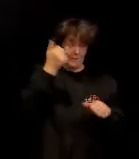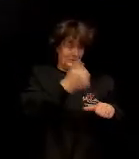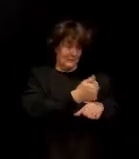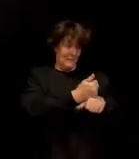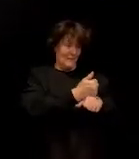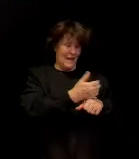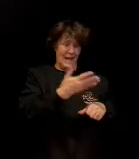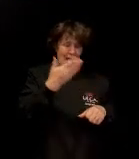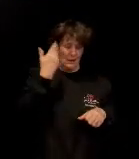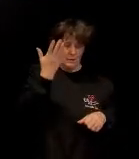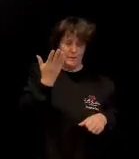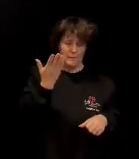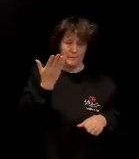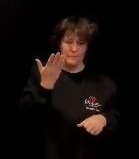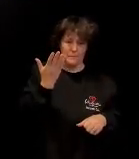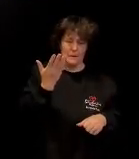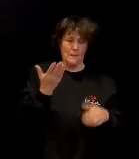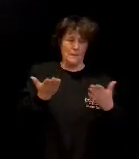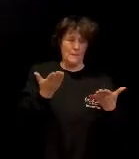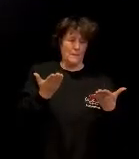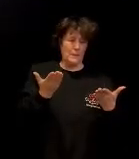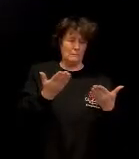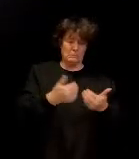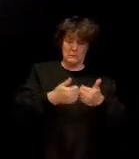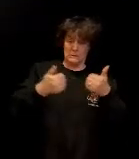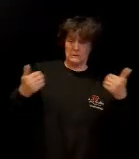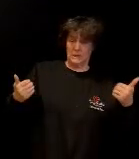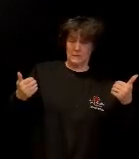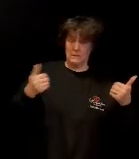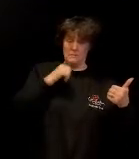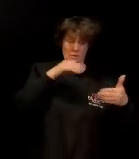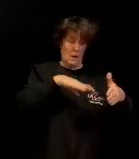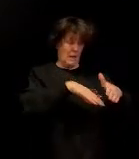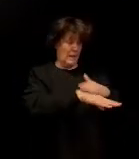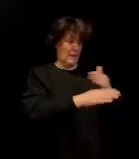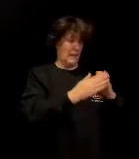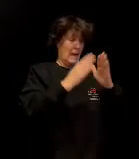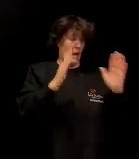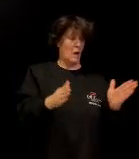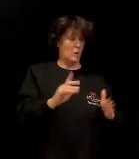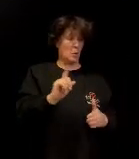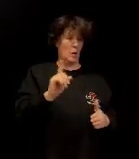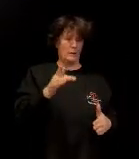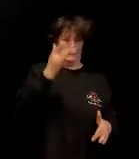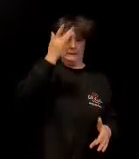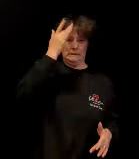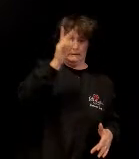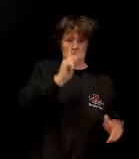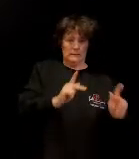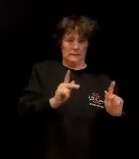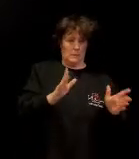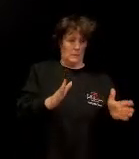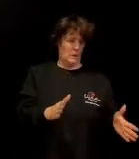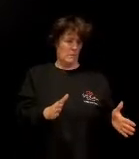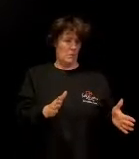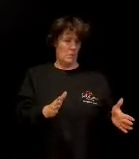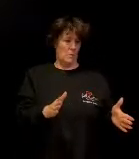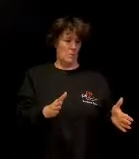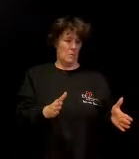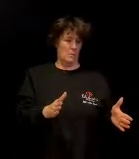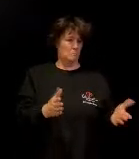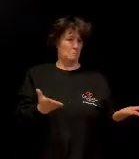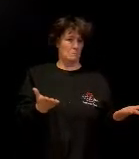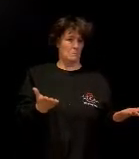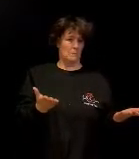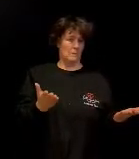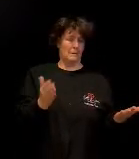went into the house where there was a sick person, that healing would not have happened. Sometimes God wants us to eject